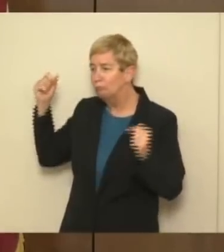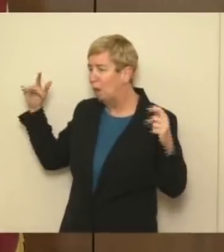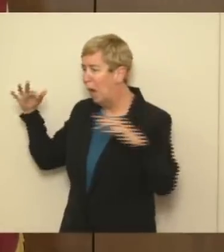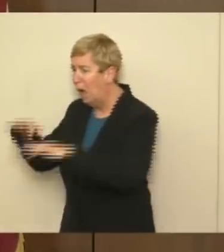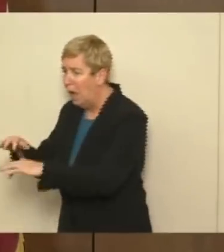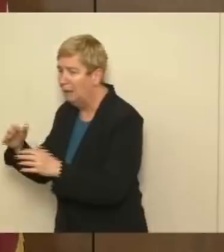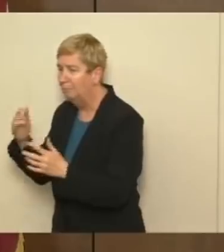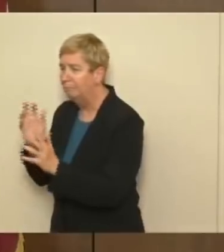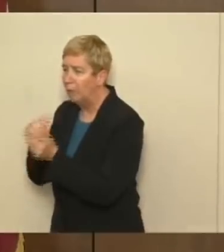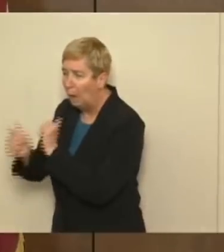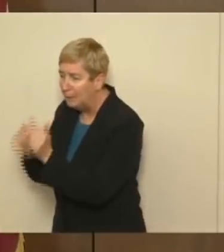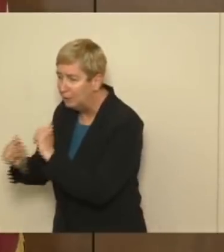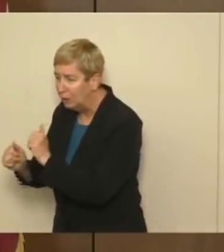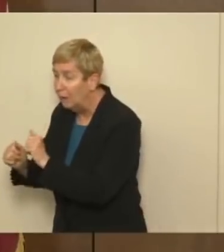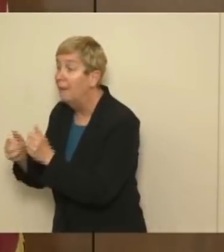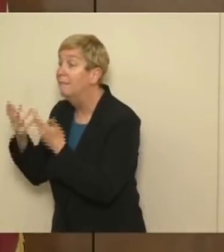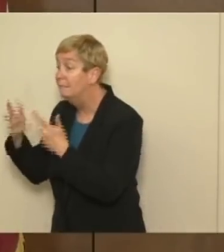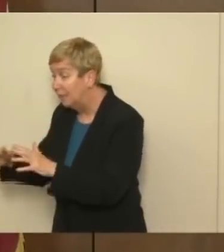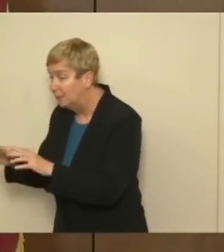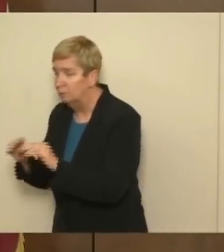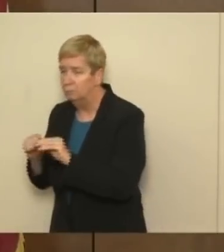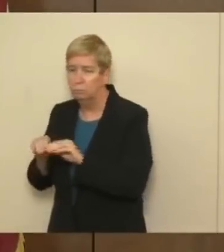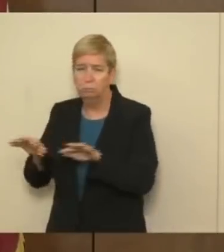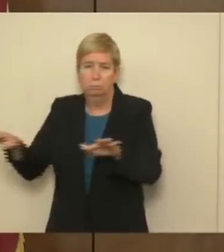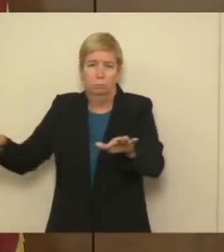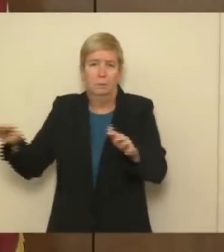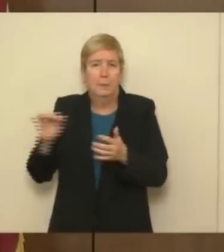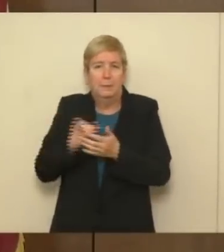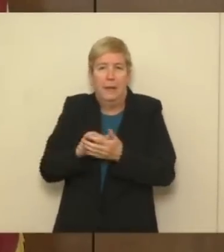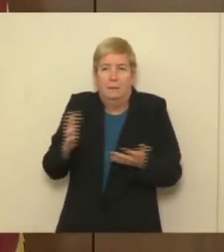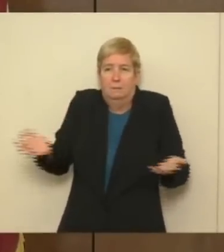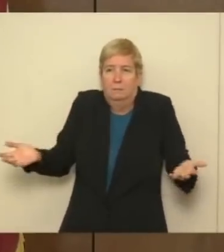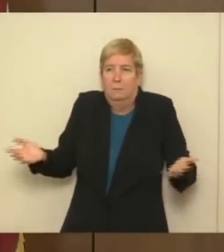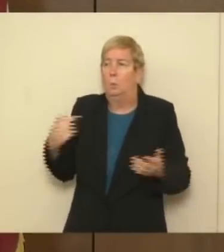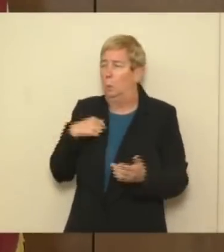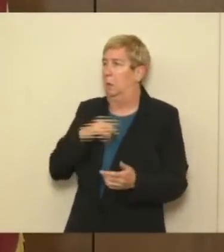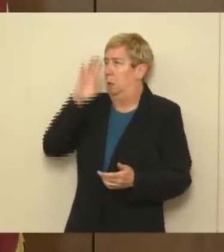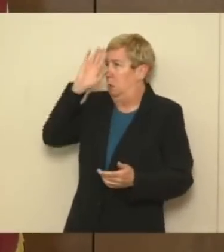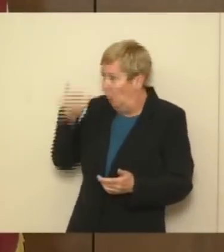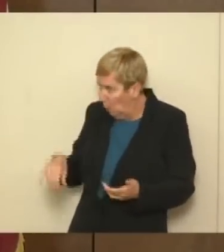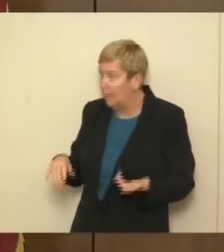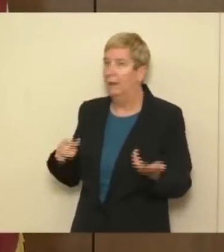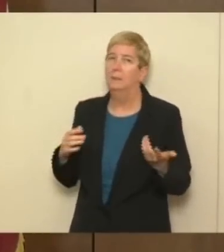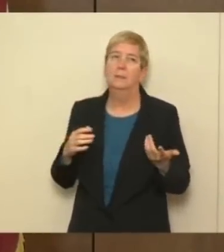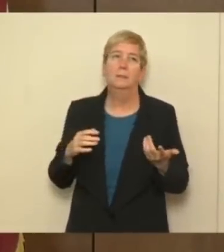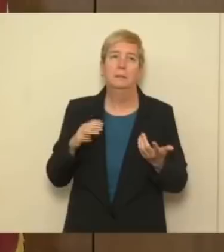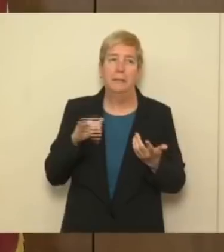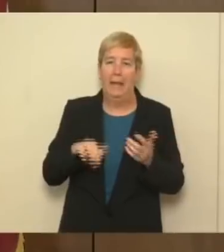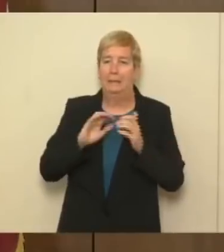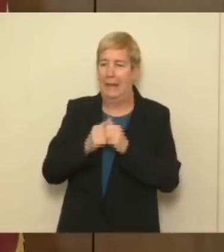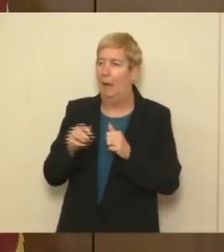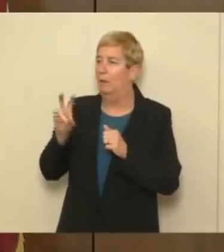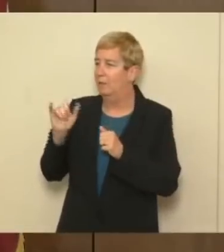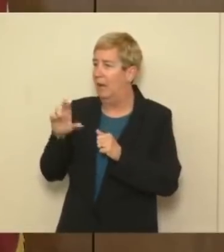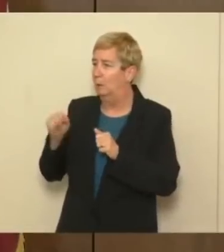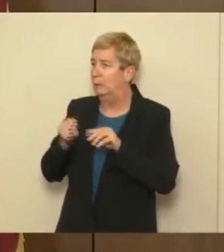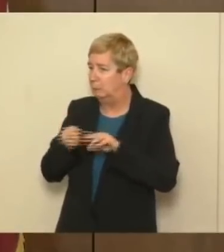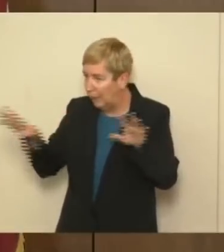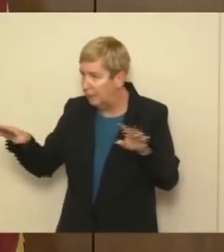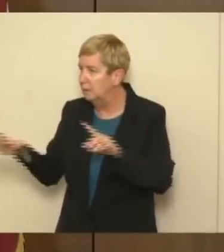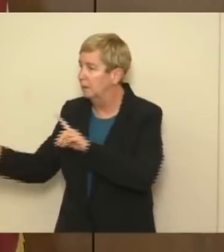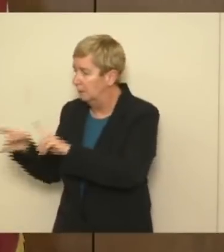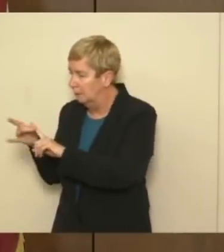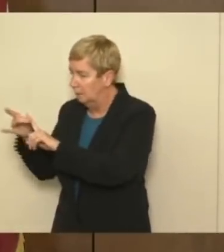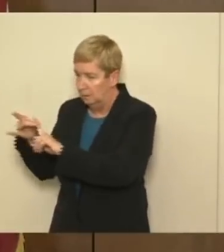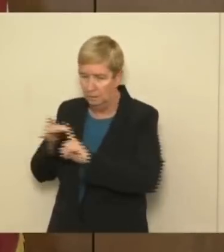that that is how it spreads. And so it is high risk, and it's a significant area of concern, and we can trace those